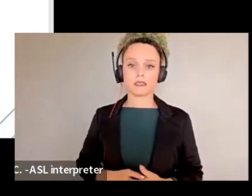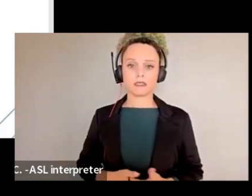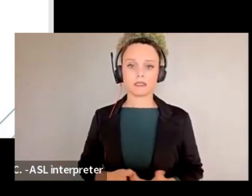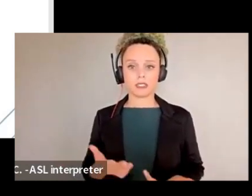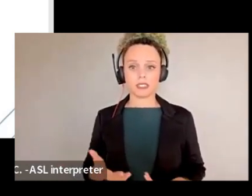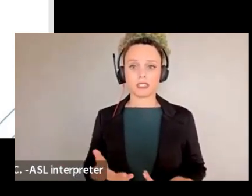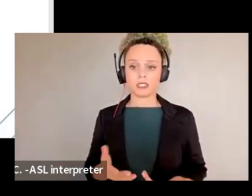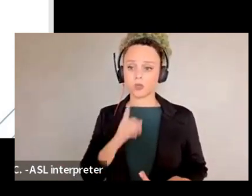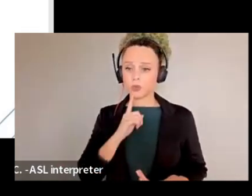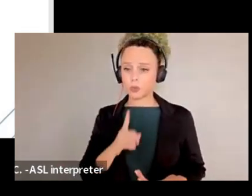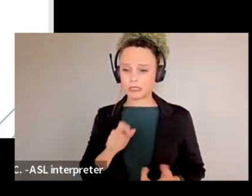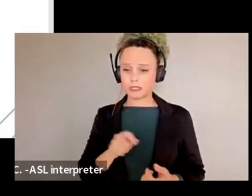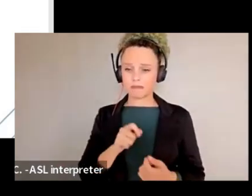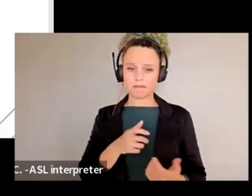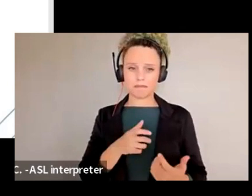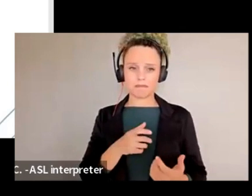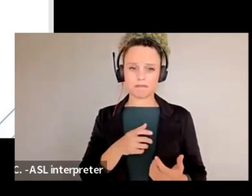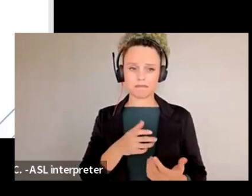and are